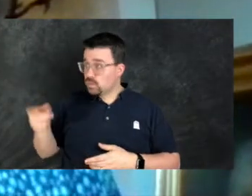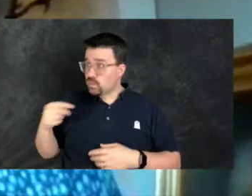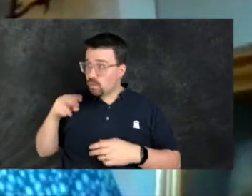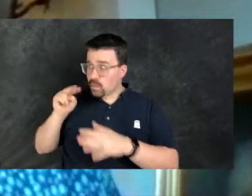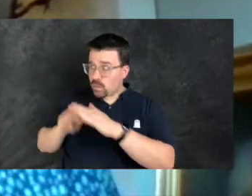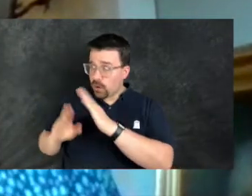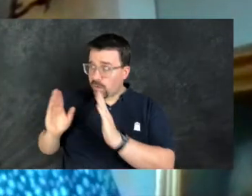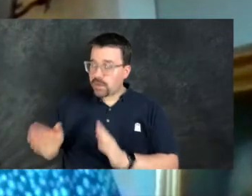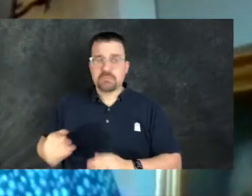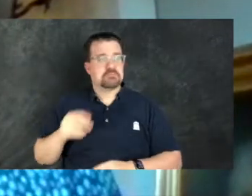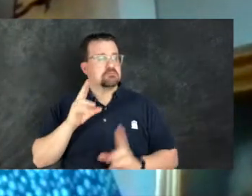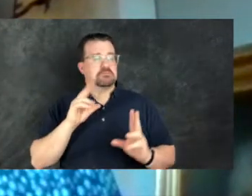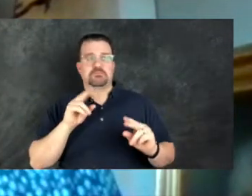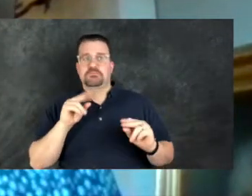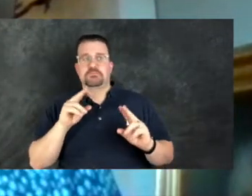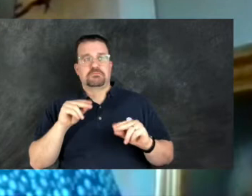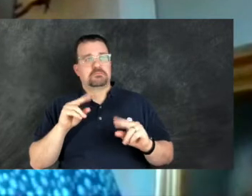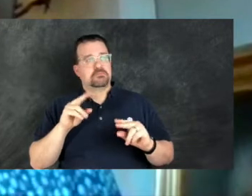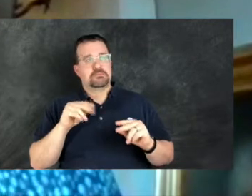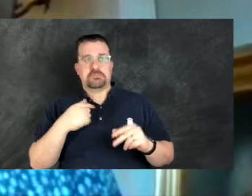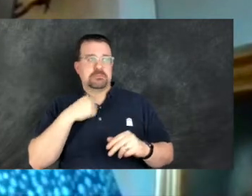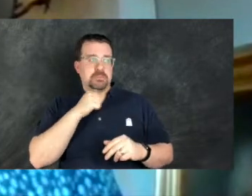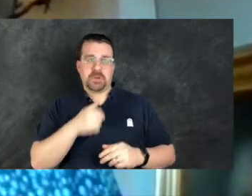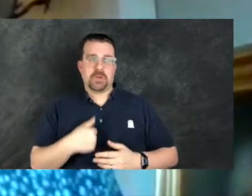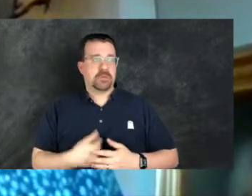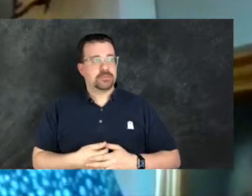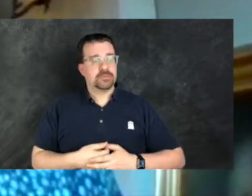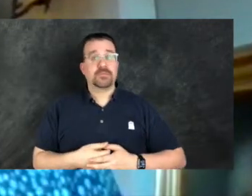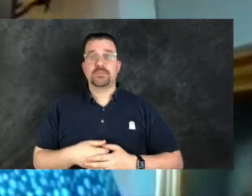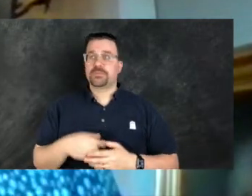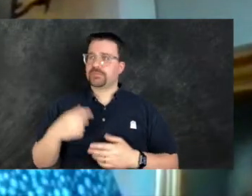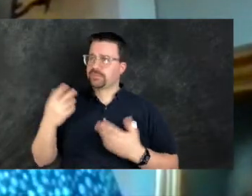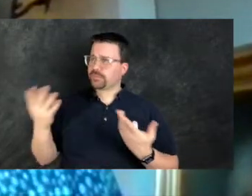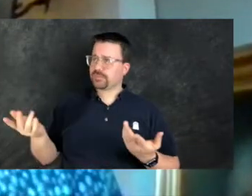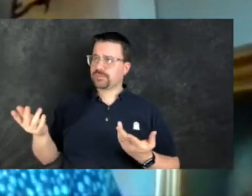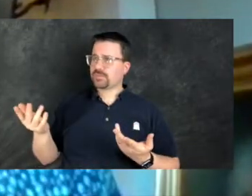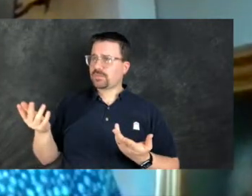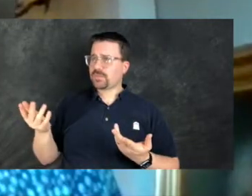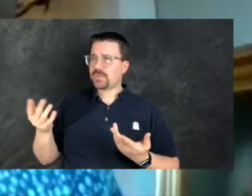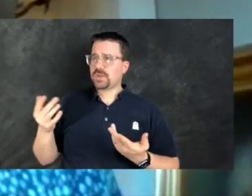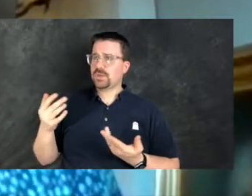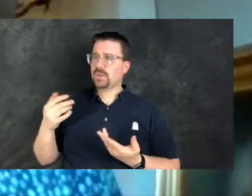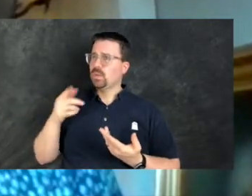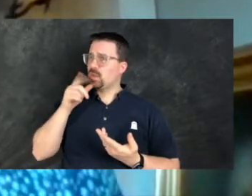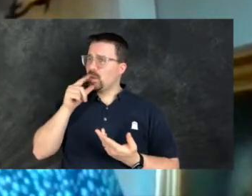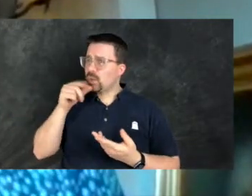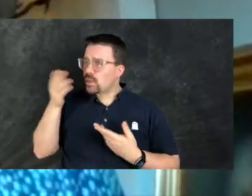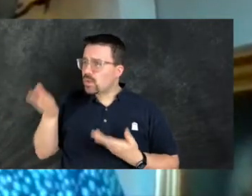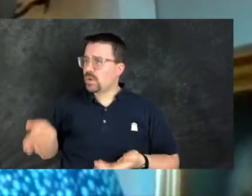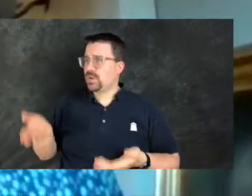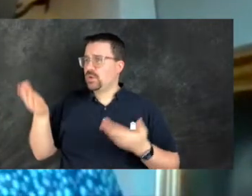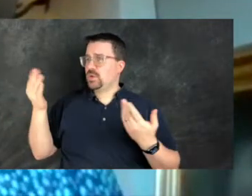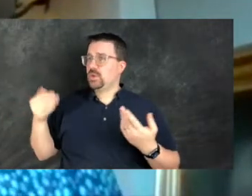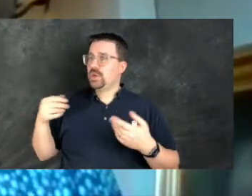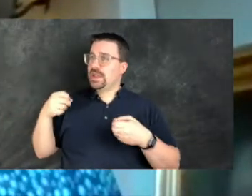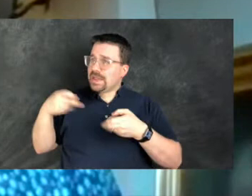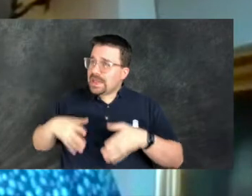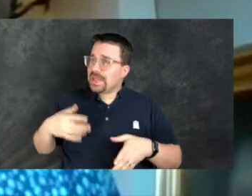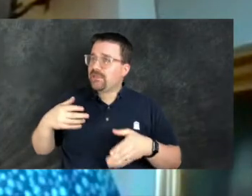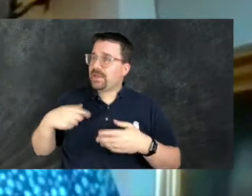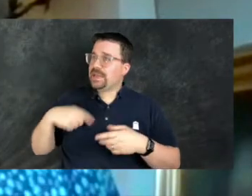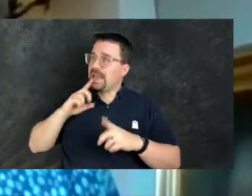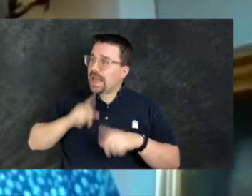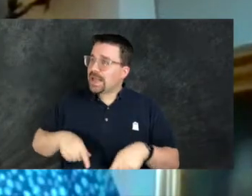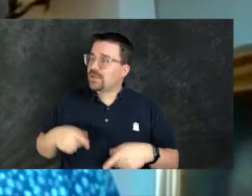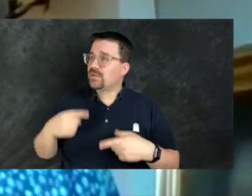prophet?" He answered, "No." Then they said to him, "Who are you? Leave us an answer for